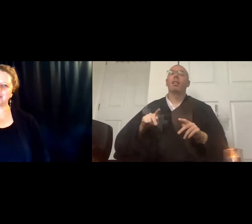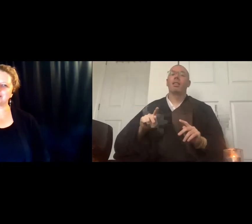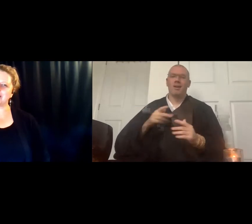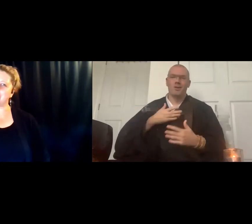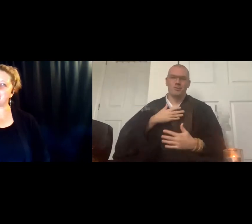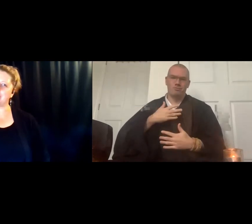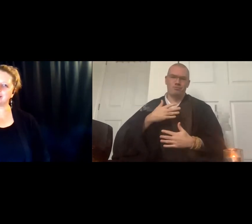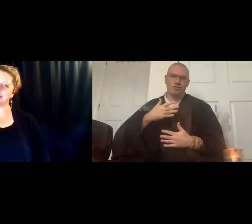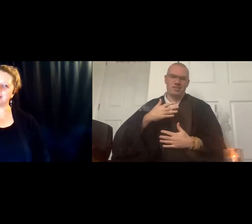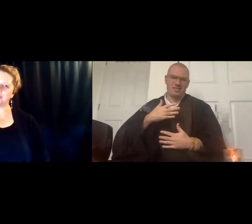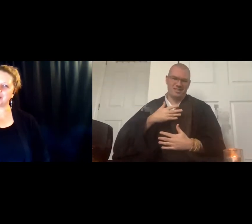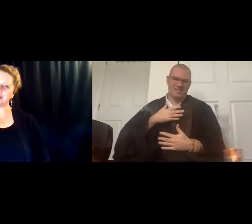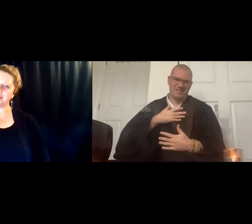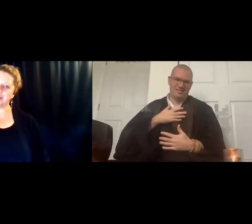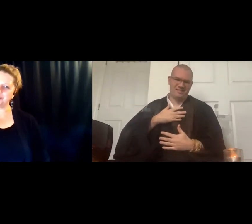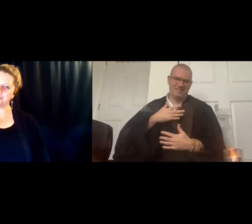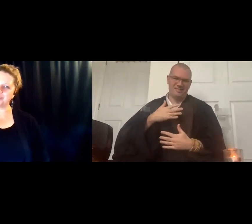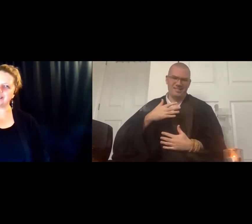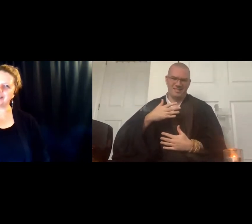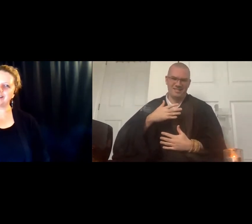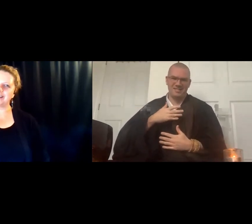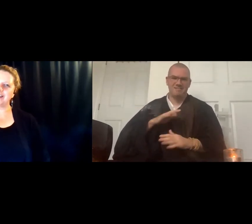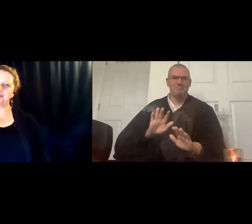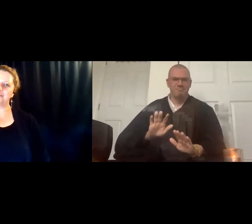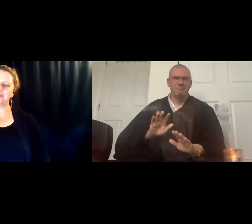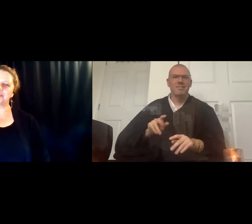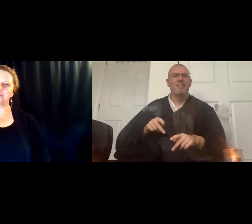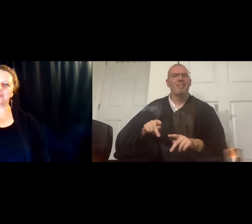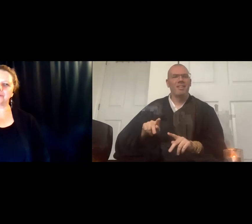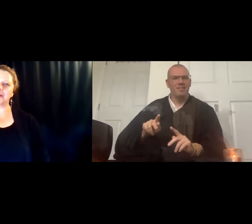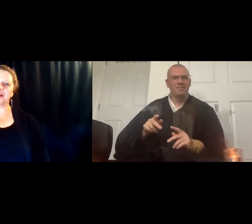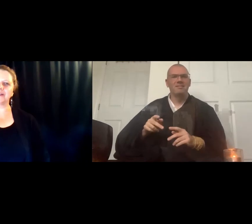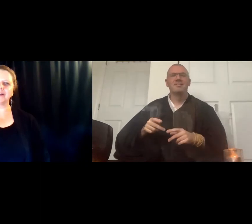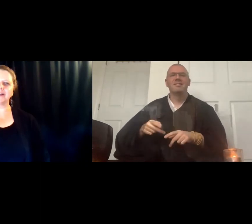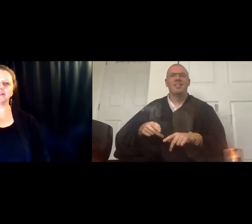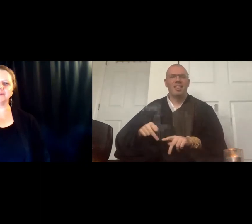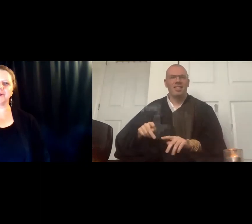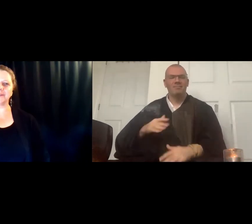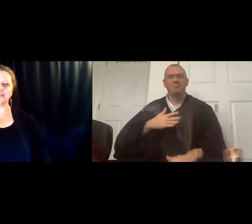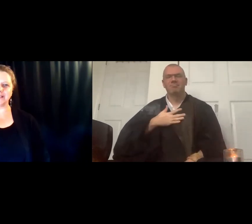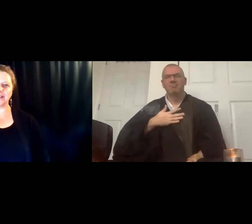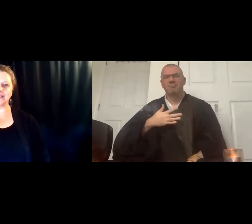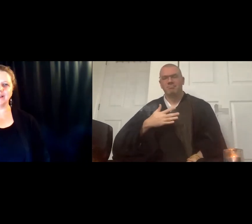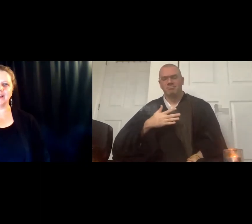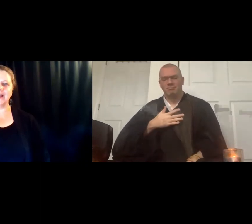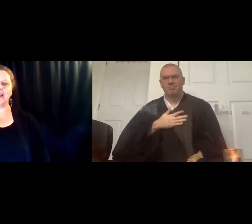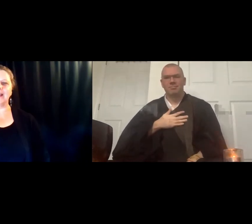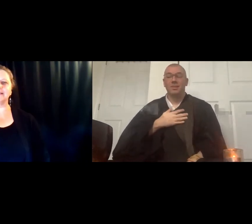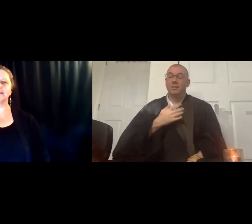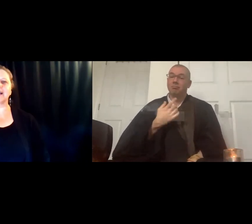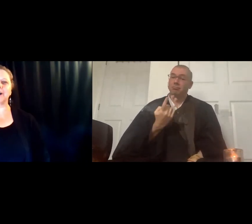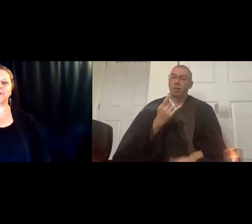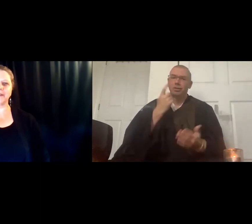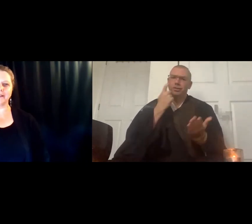After I just said, I'm not going to tell you how to change your breathing, but the important part is noticing it